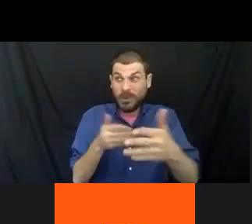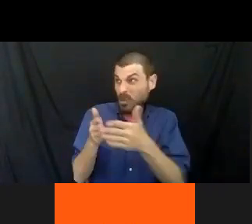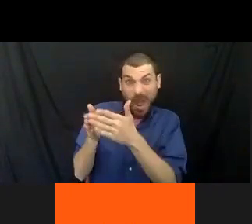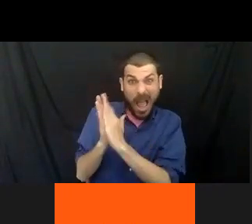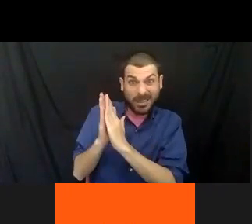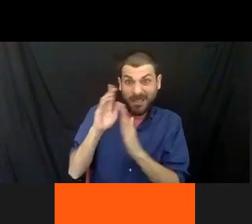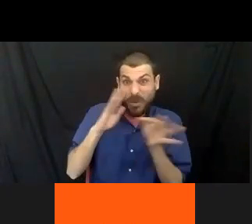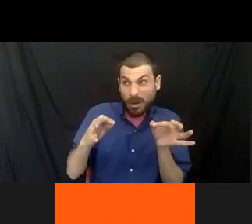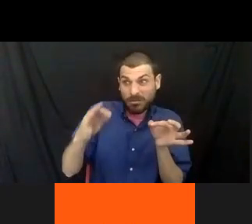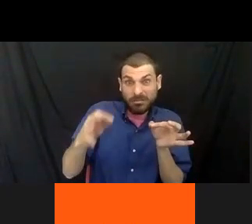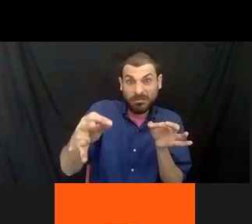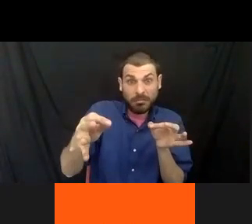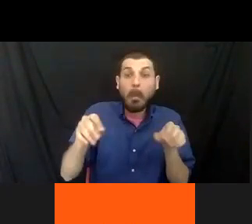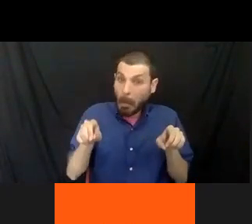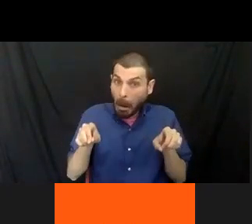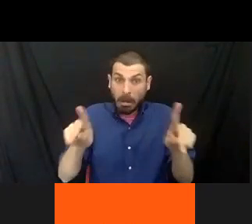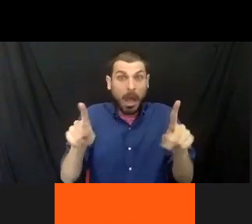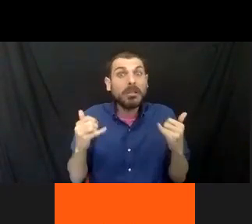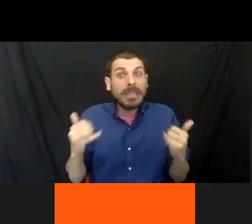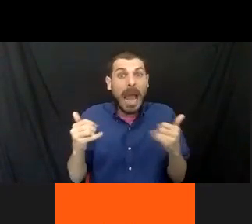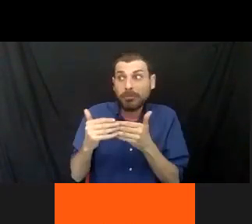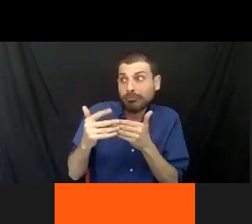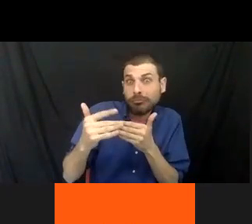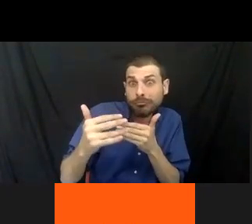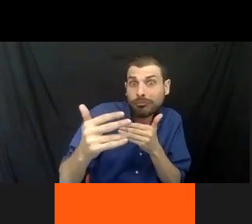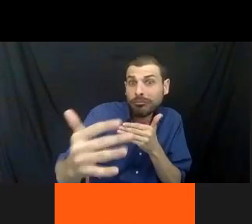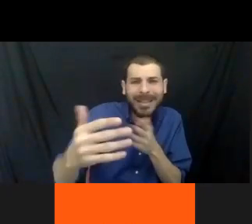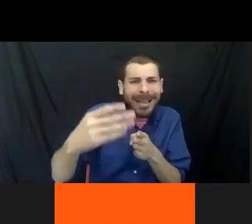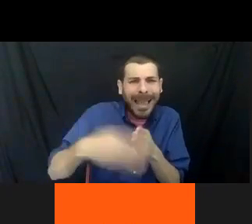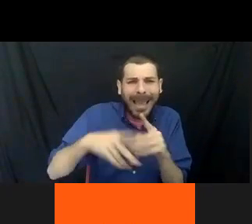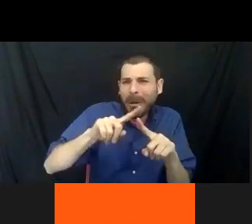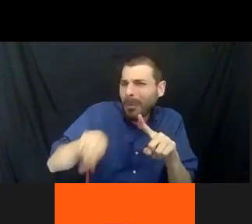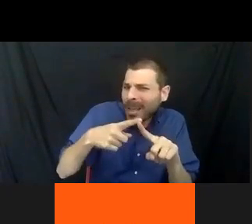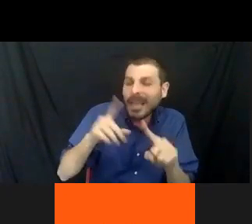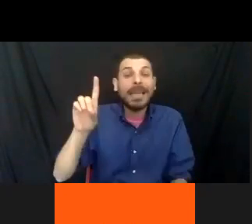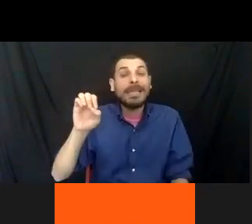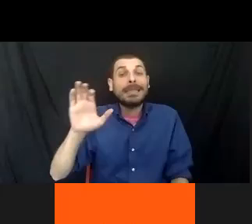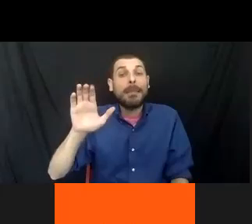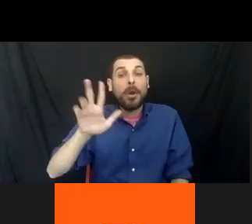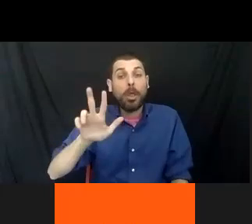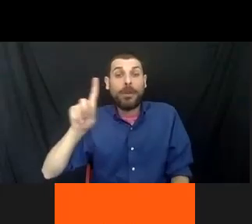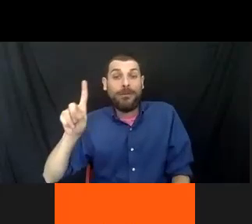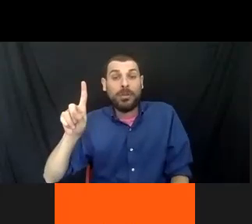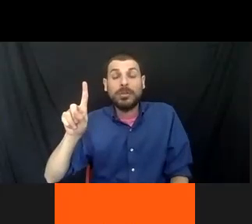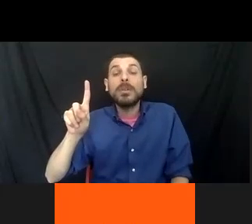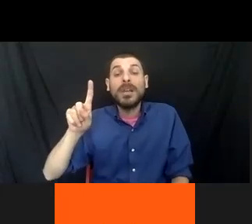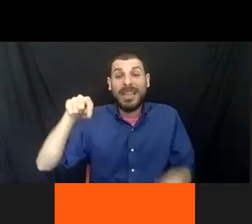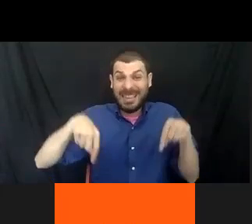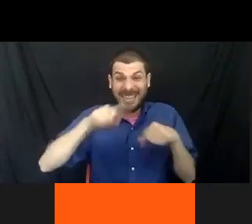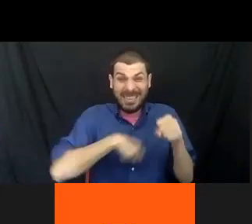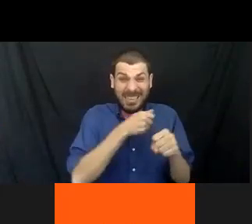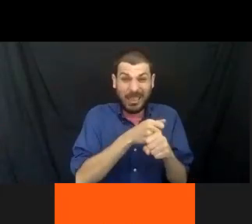the emergency lasts, or until December 31st of this year, whichever is earlier.